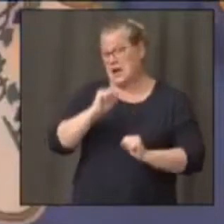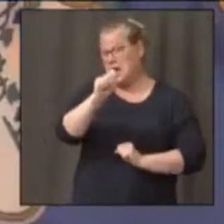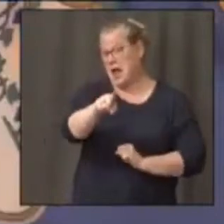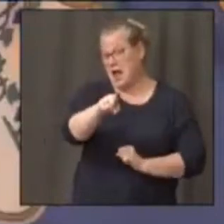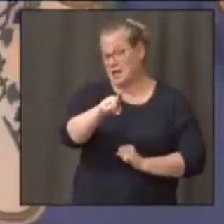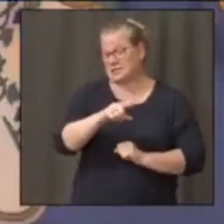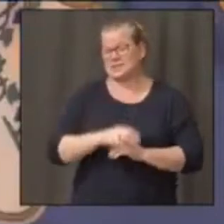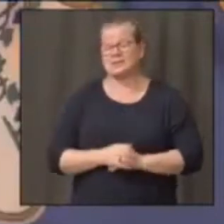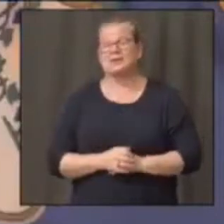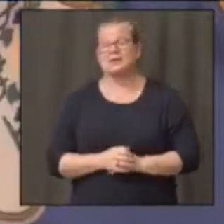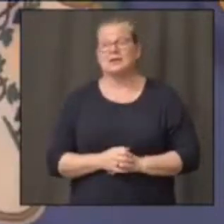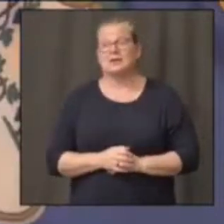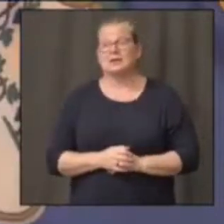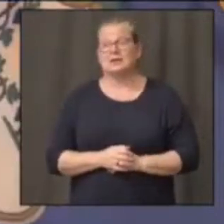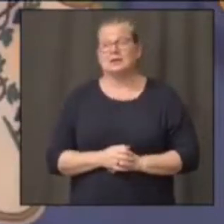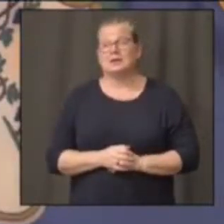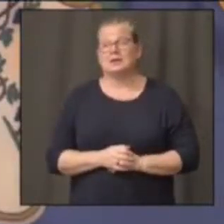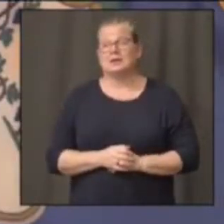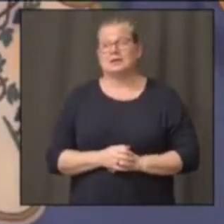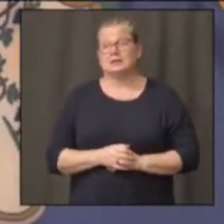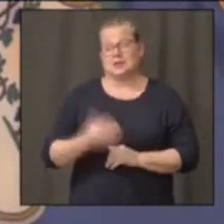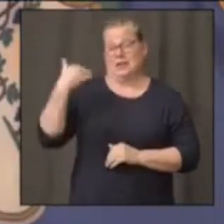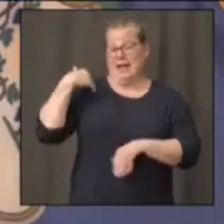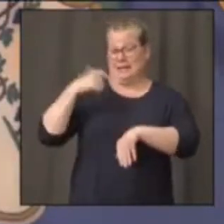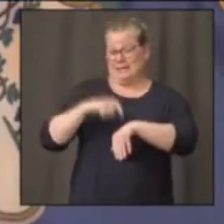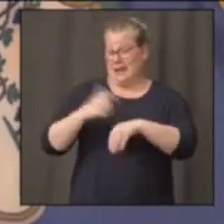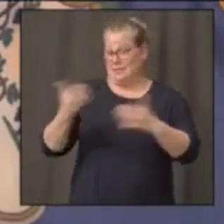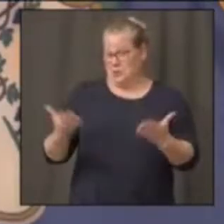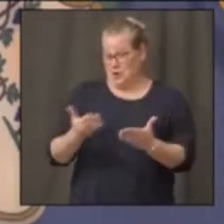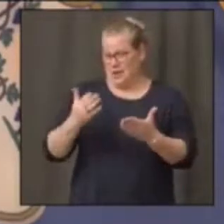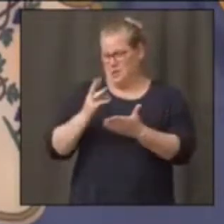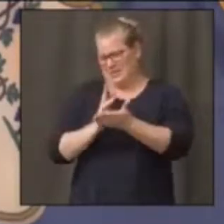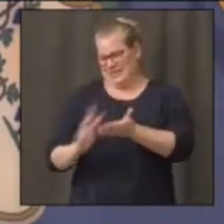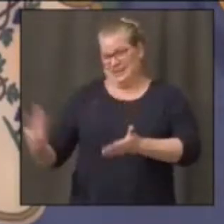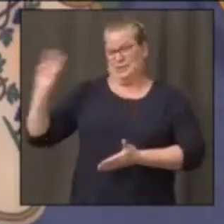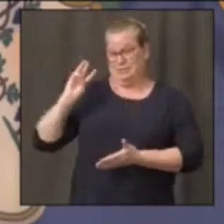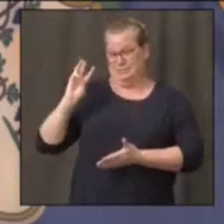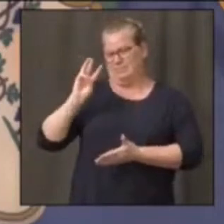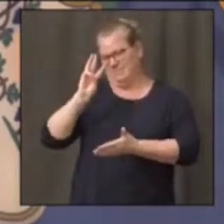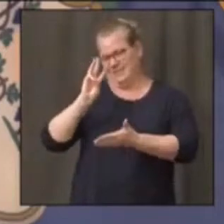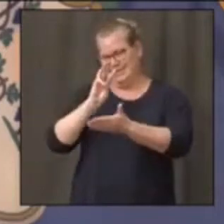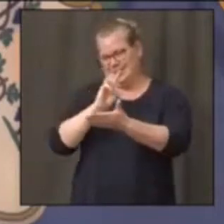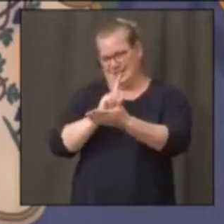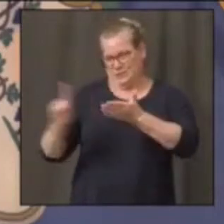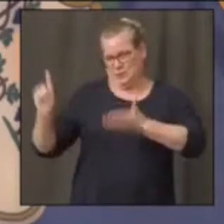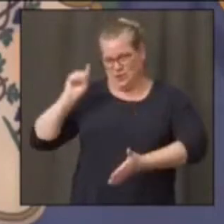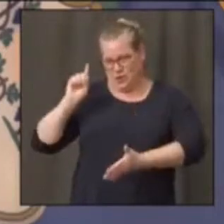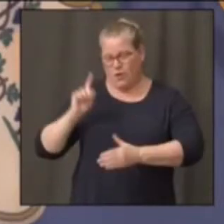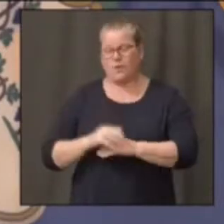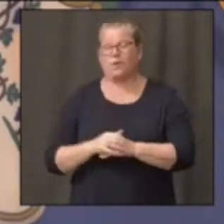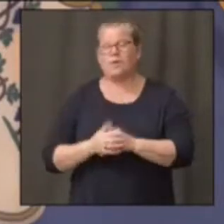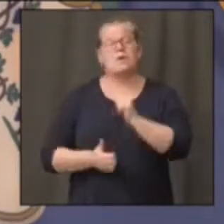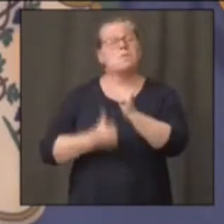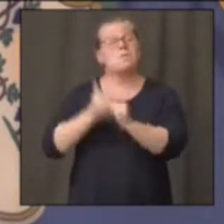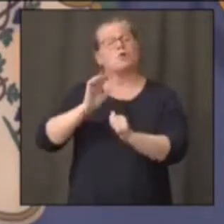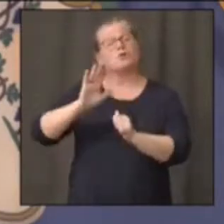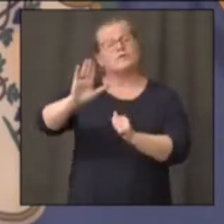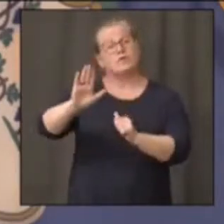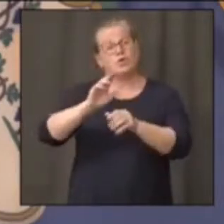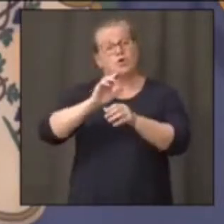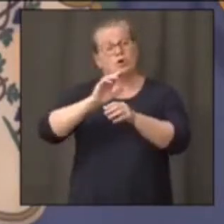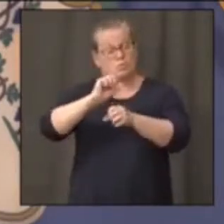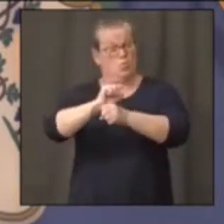been 6+ weeks since you joined us. You devoted most of your professional life to studying infectious diseases.